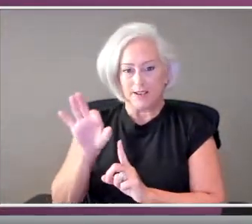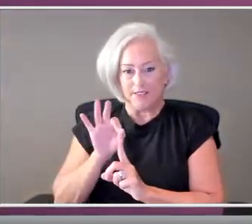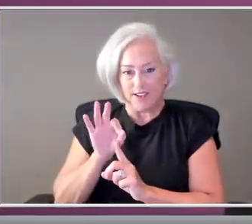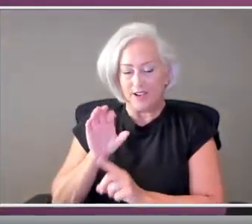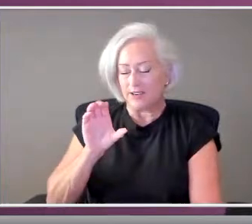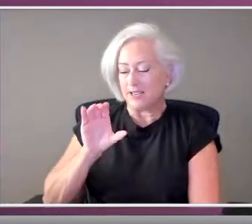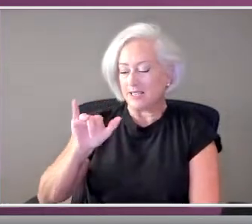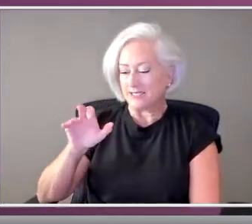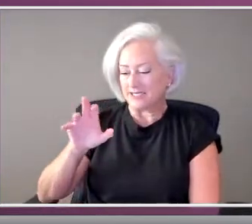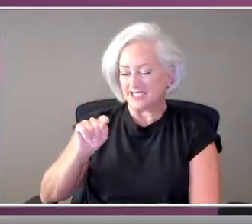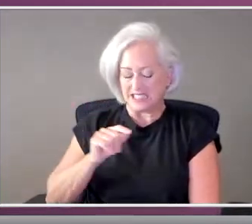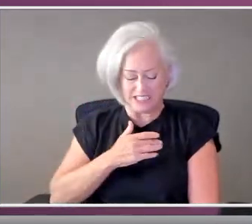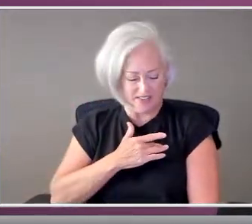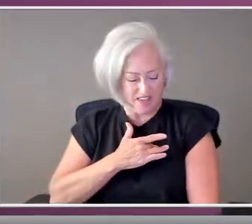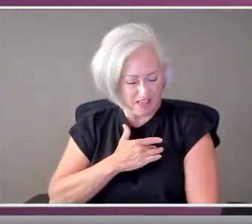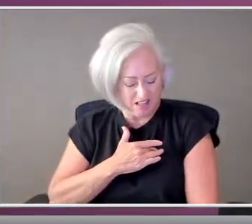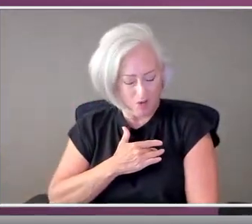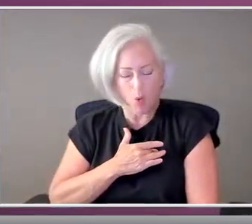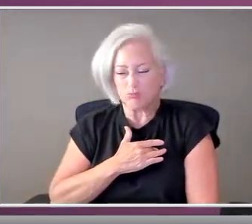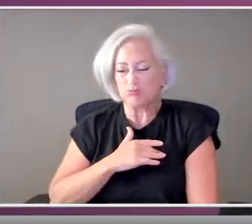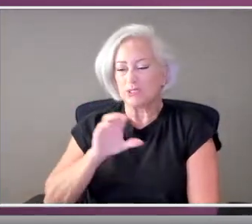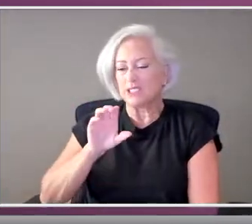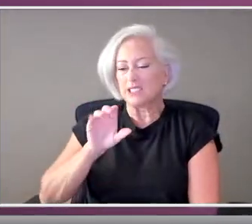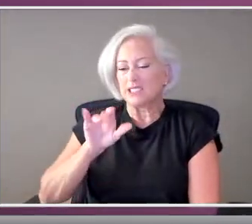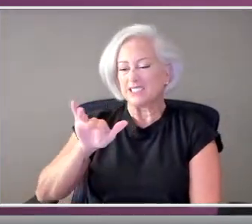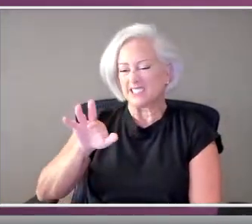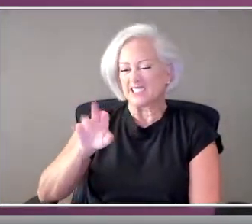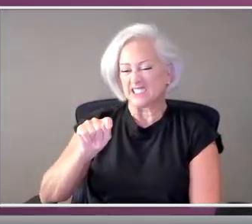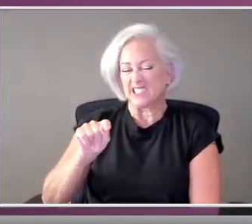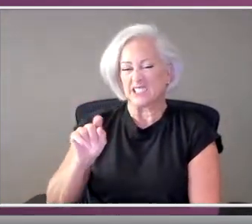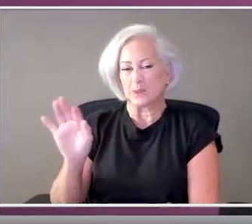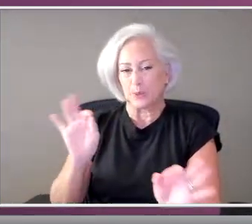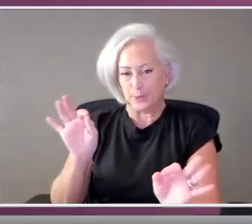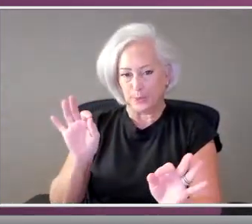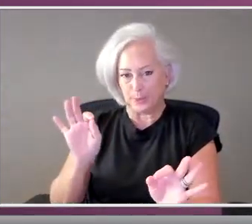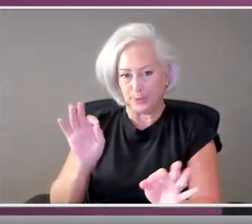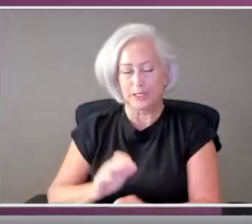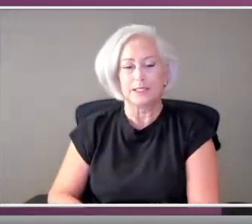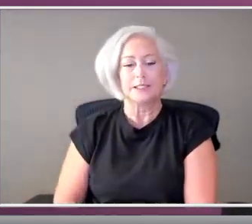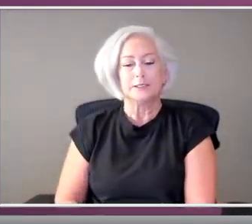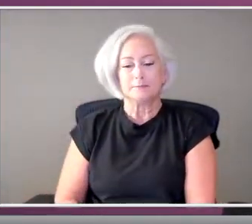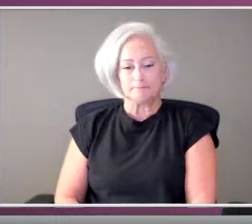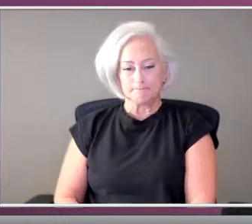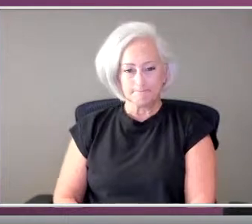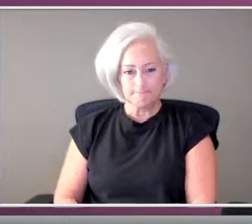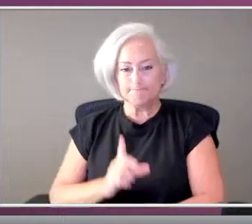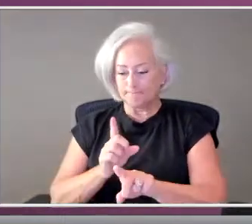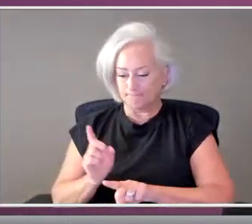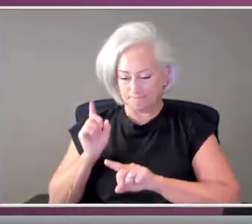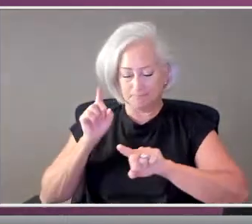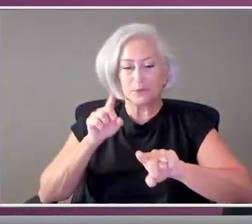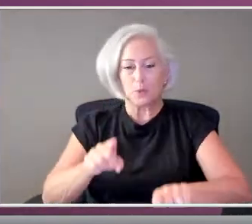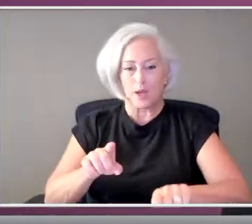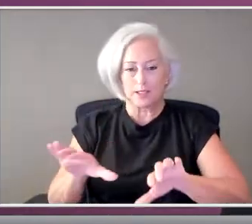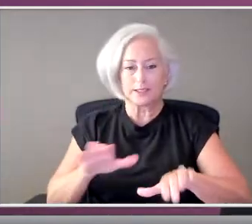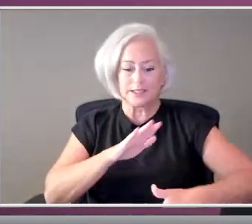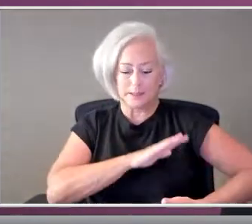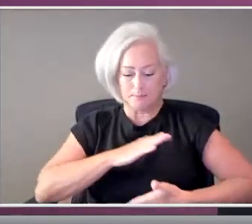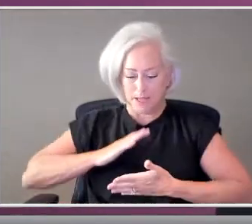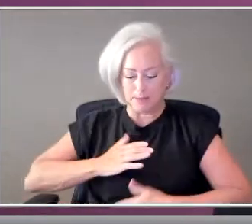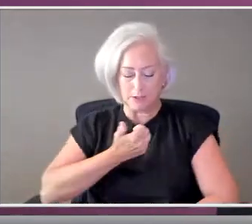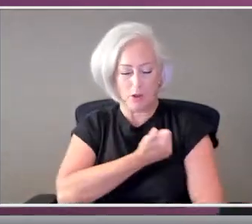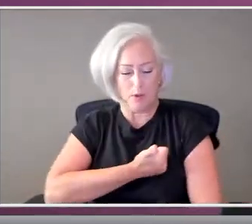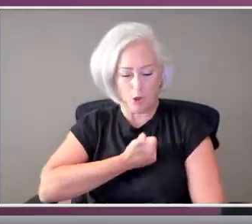that, that it was a cyst. This was through another doctor, and went and had, the mammogram and the ultrasound,